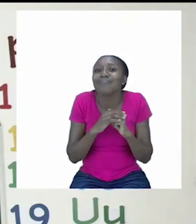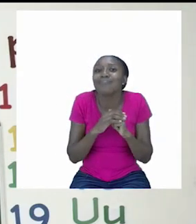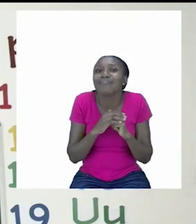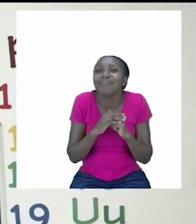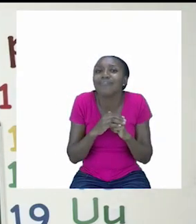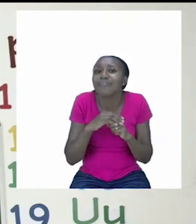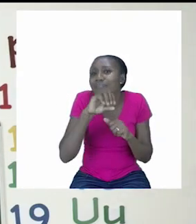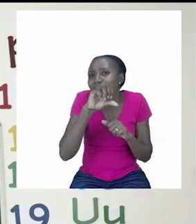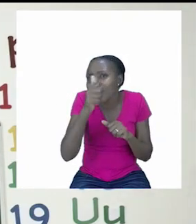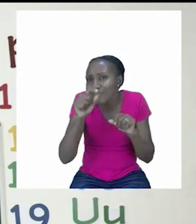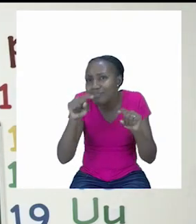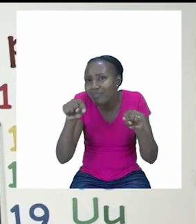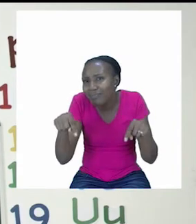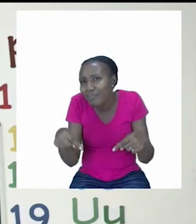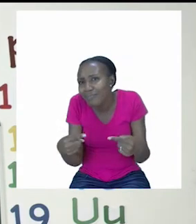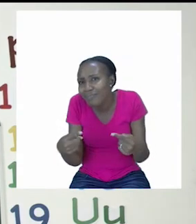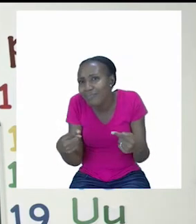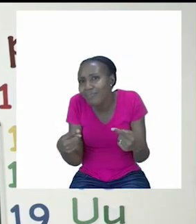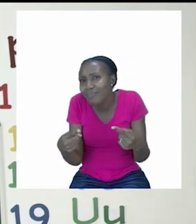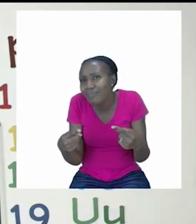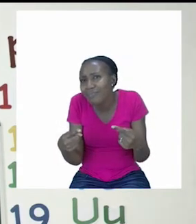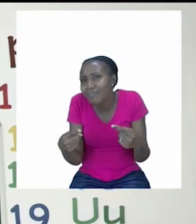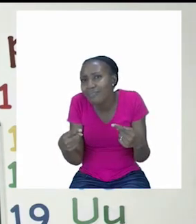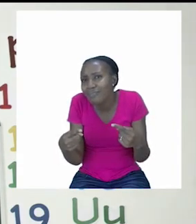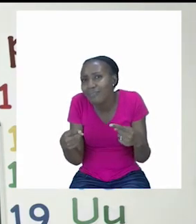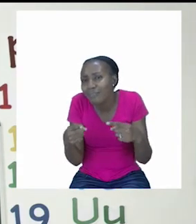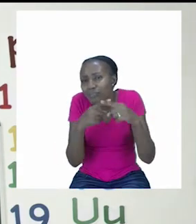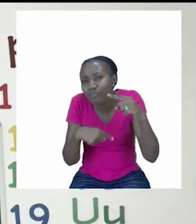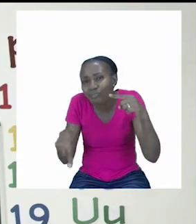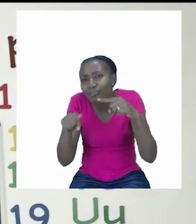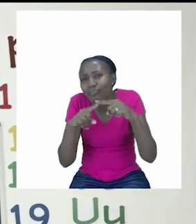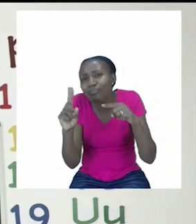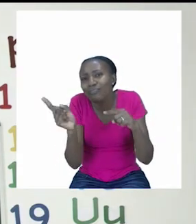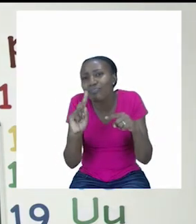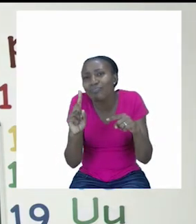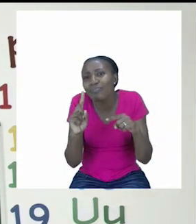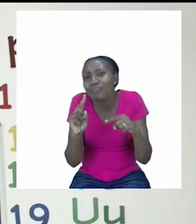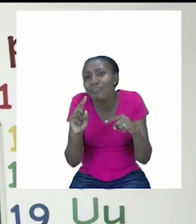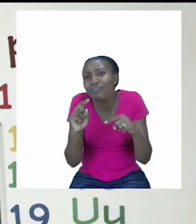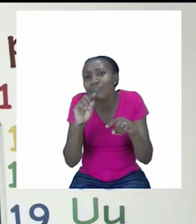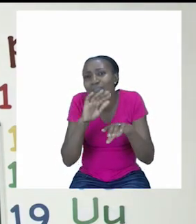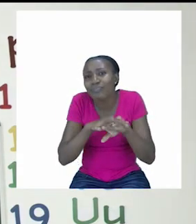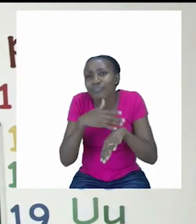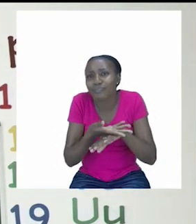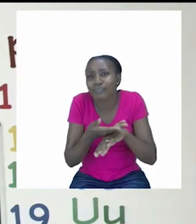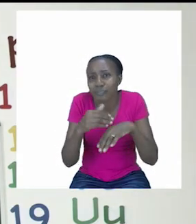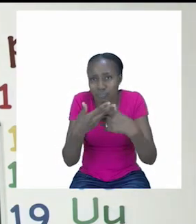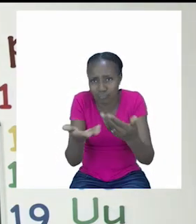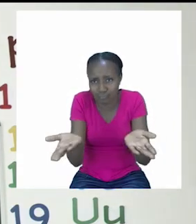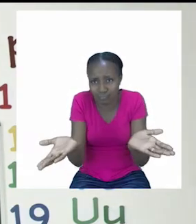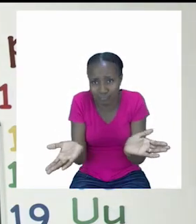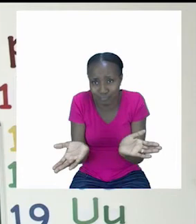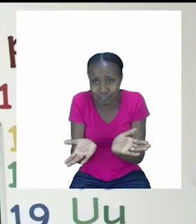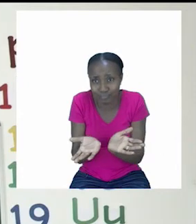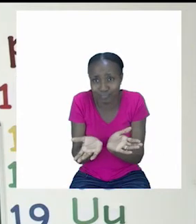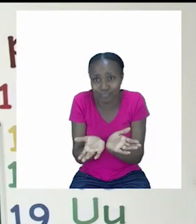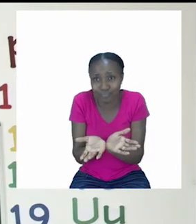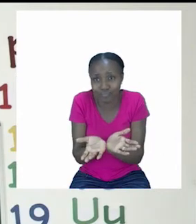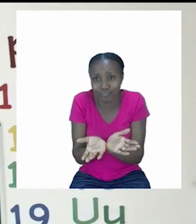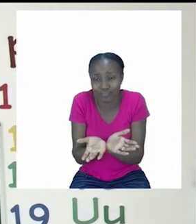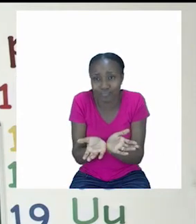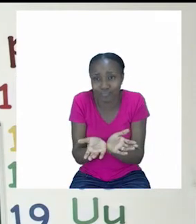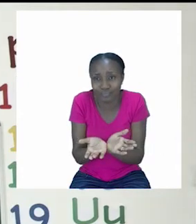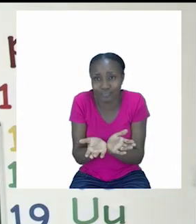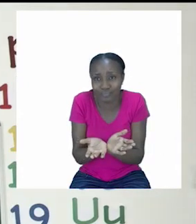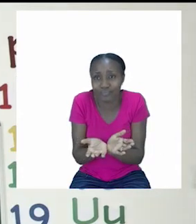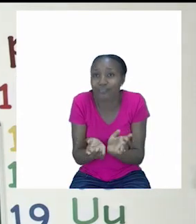other things that are in the shape of a circle, like a plate. A plate is in the shape